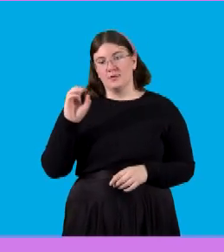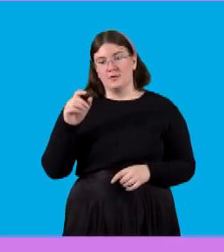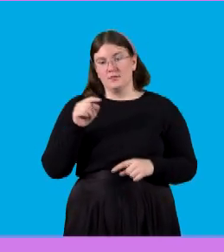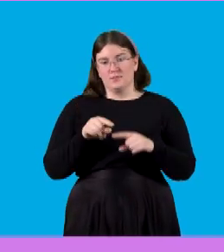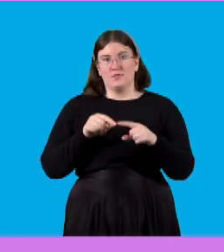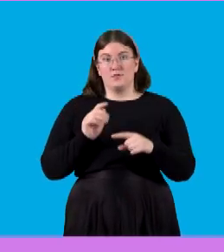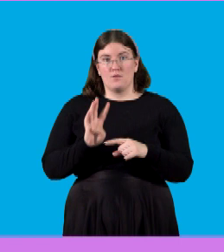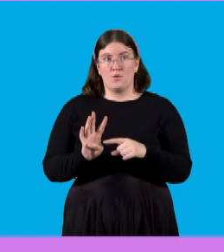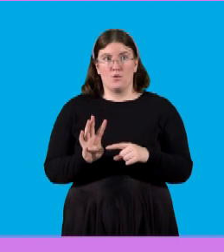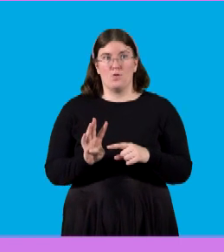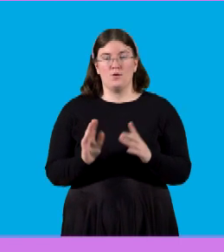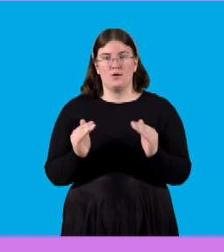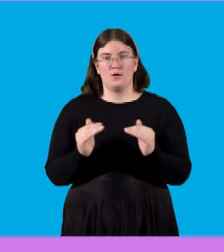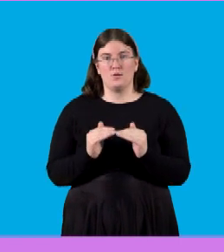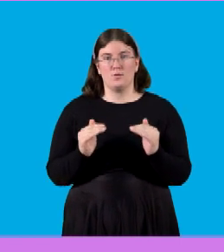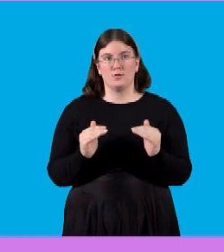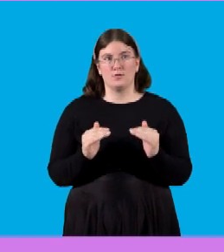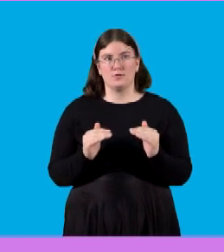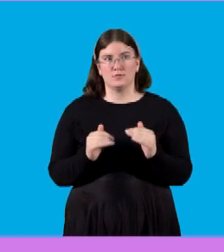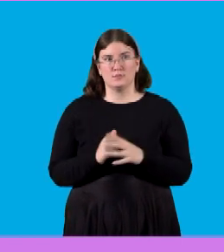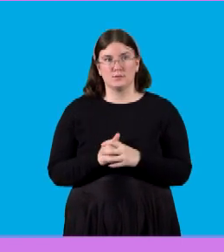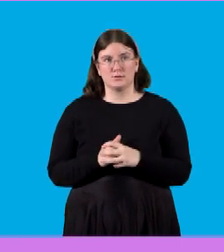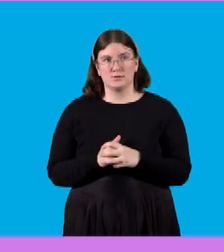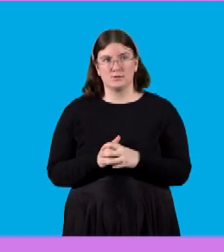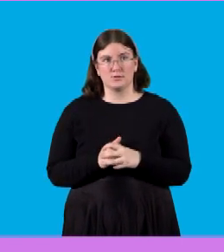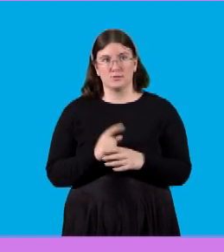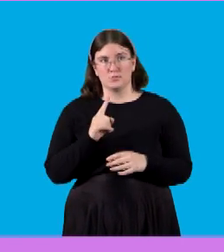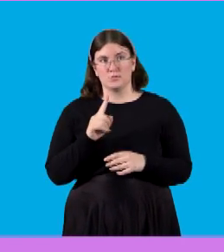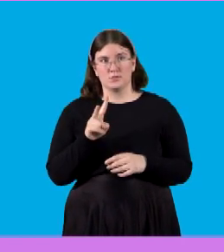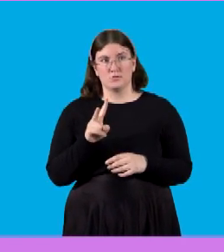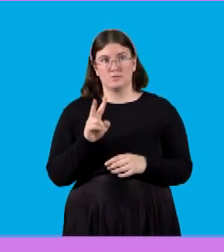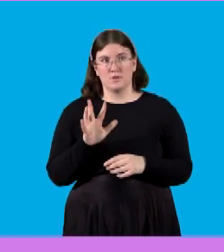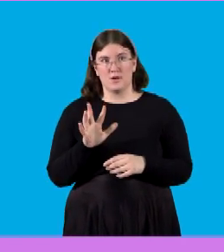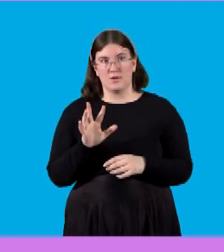So 500 divided by 4, that will give us